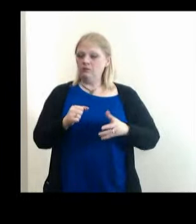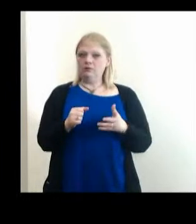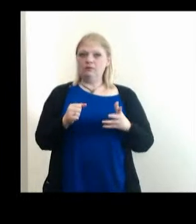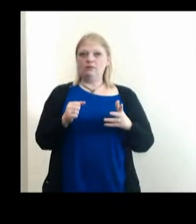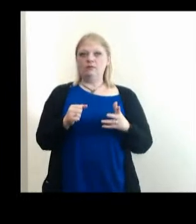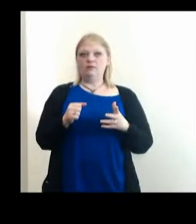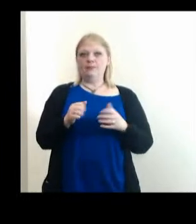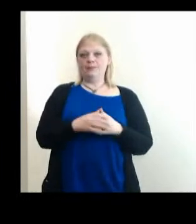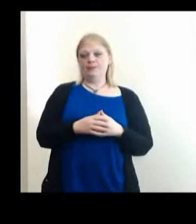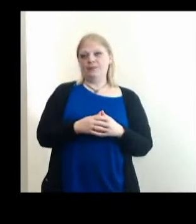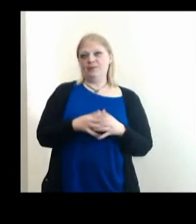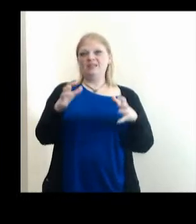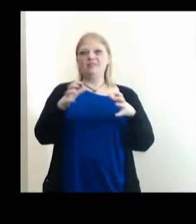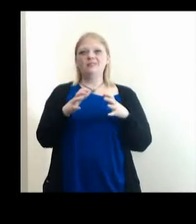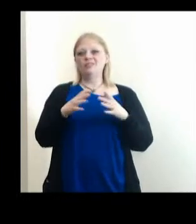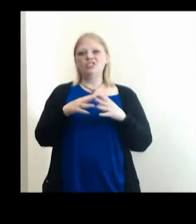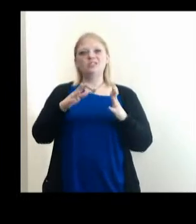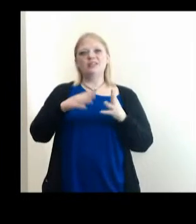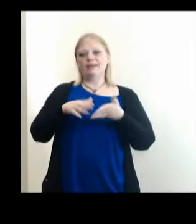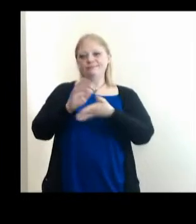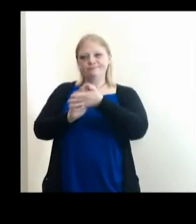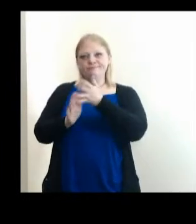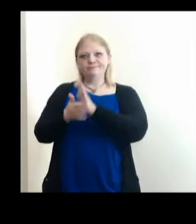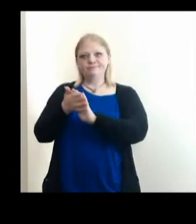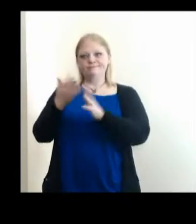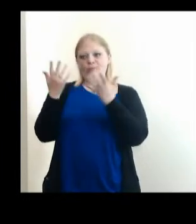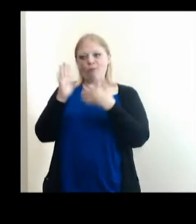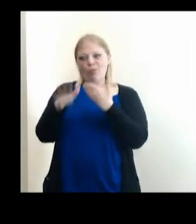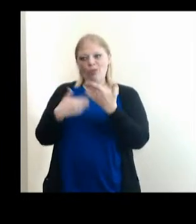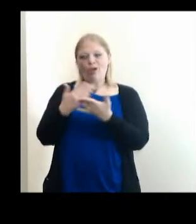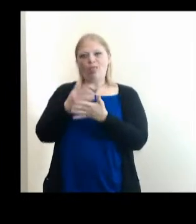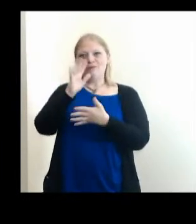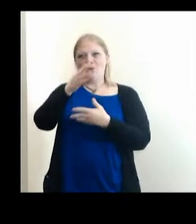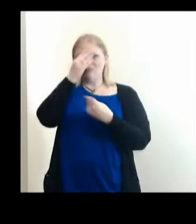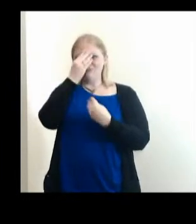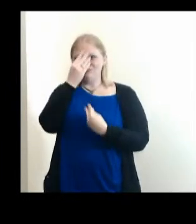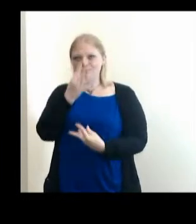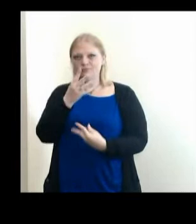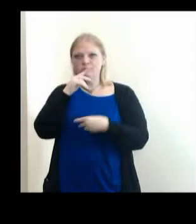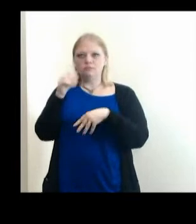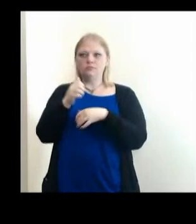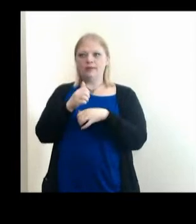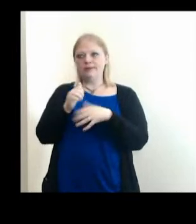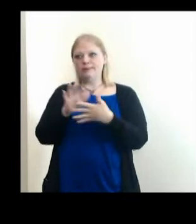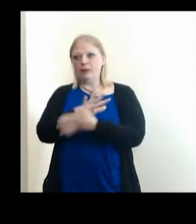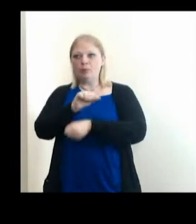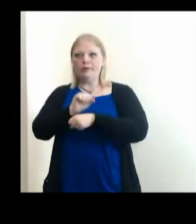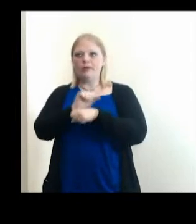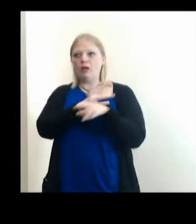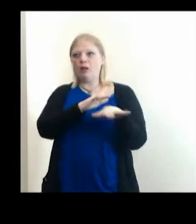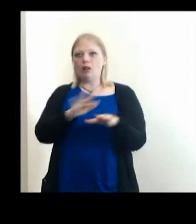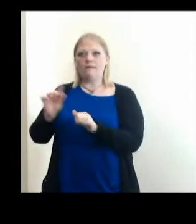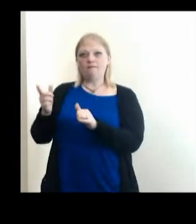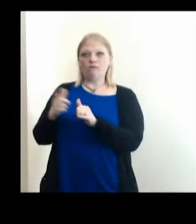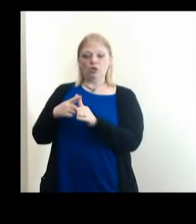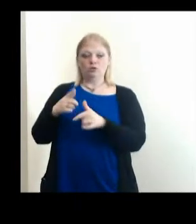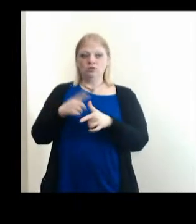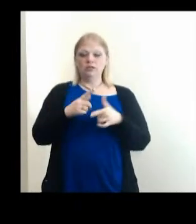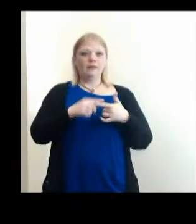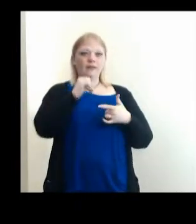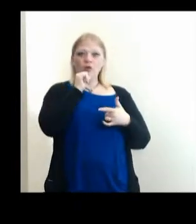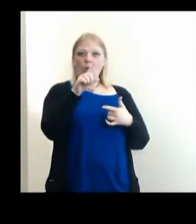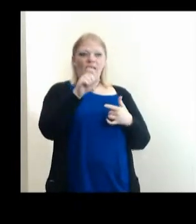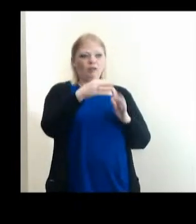the administrative and the paperwork and the entering all the demographic data done on the front end, and you don't have to do it while you're in your